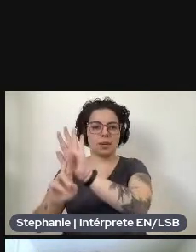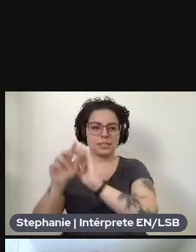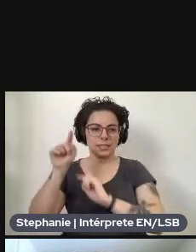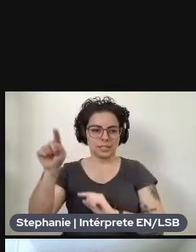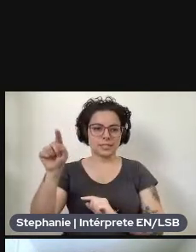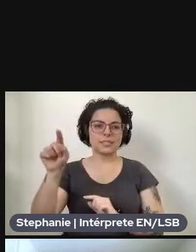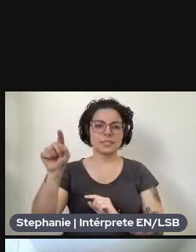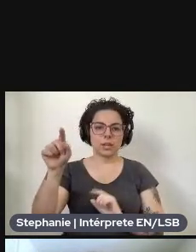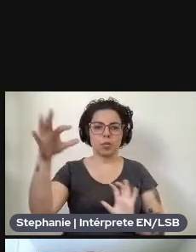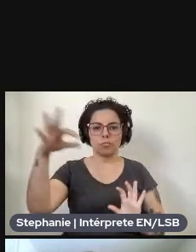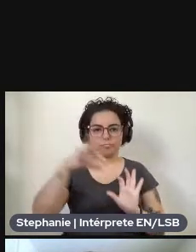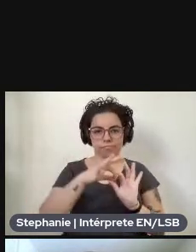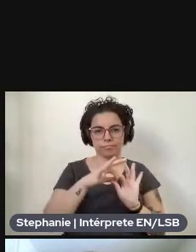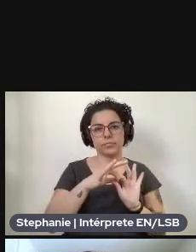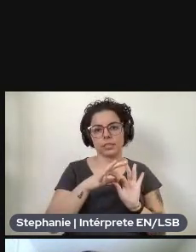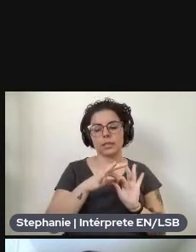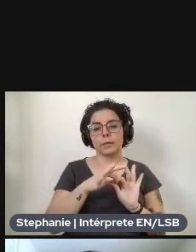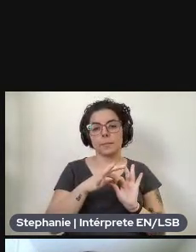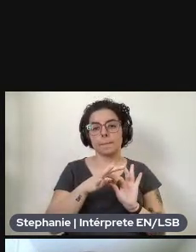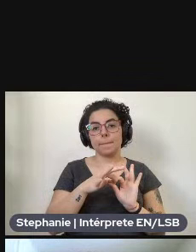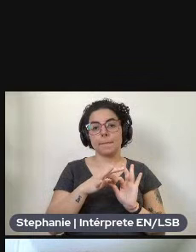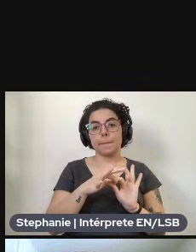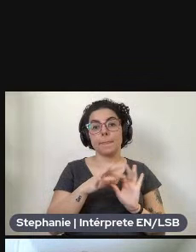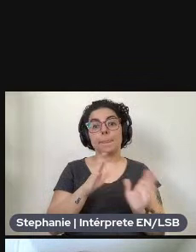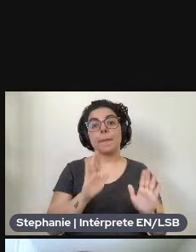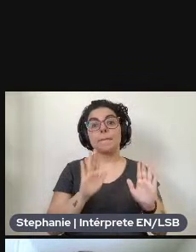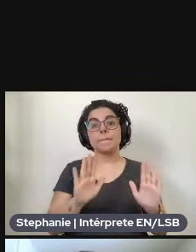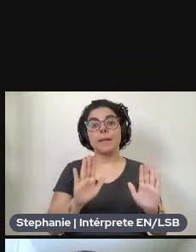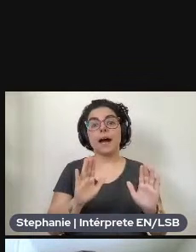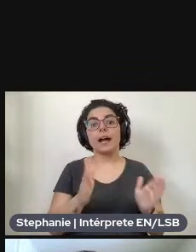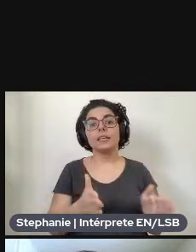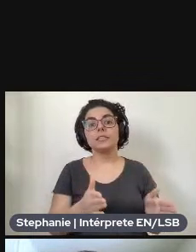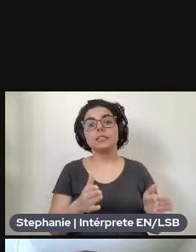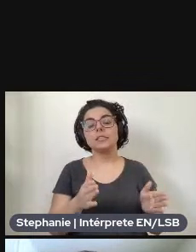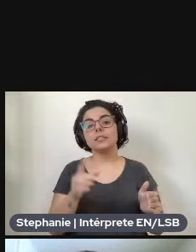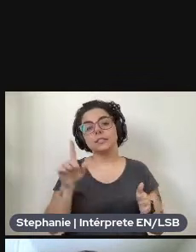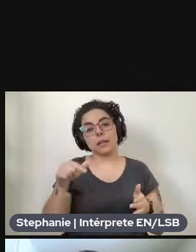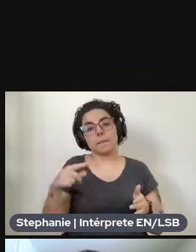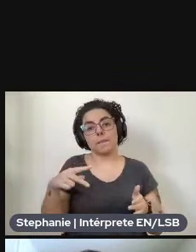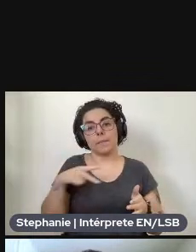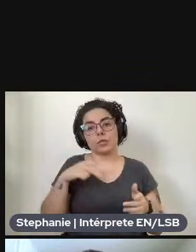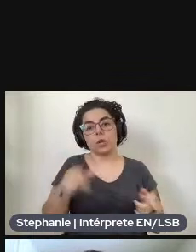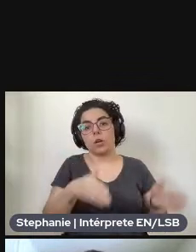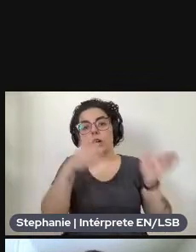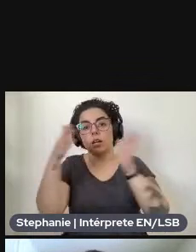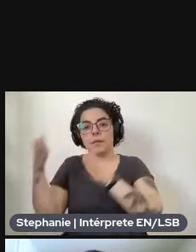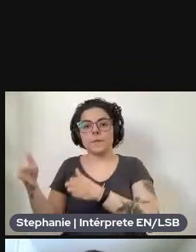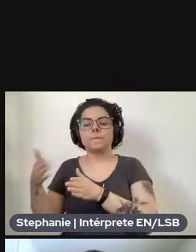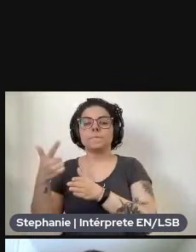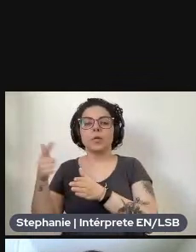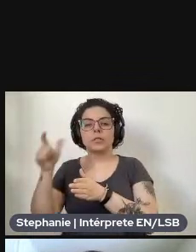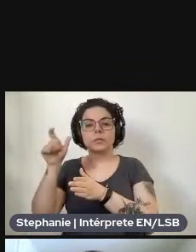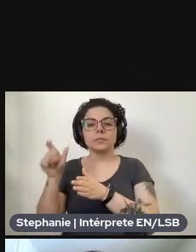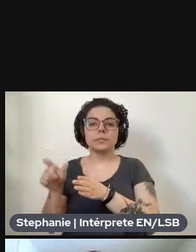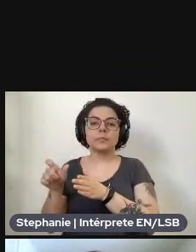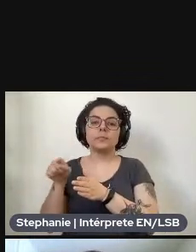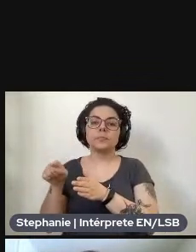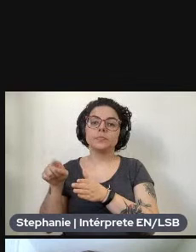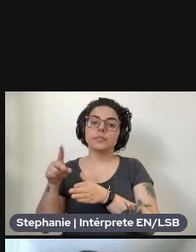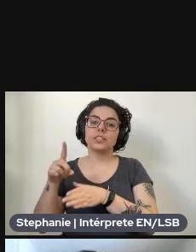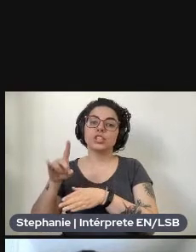of the interpersonal level, but at the interpersonal level there is the modification by means of